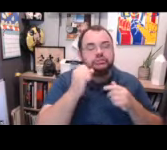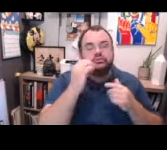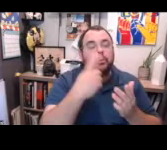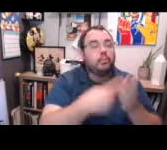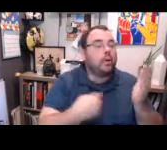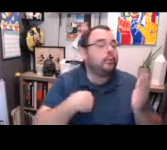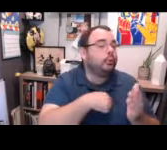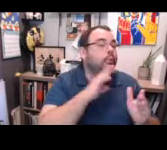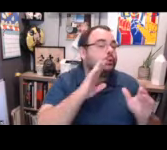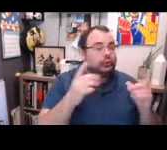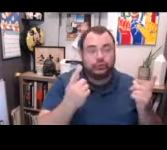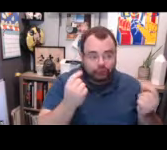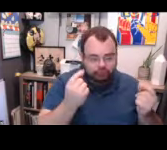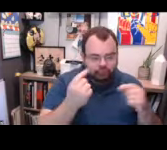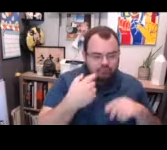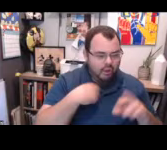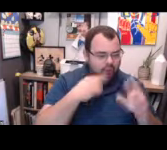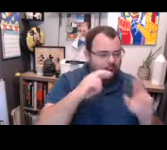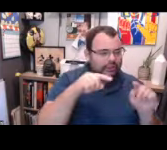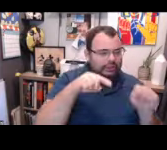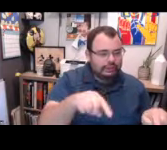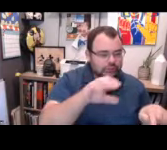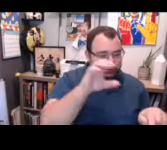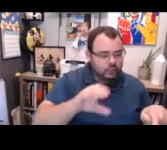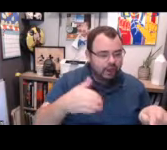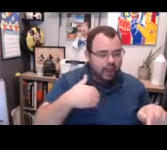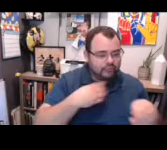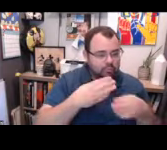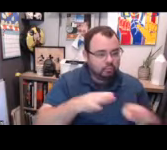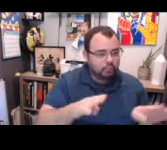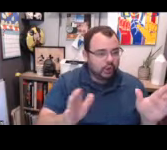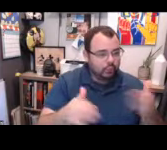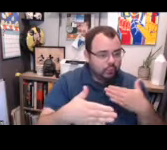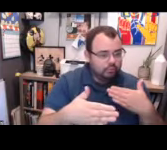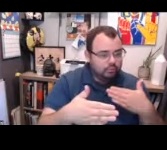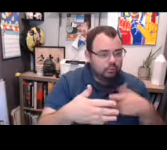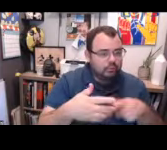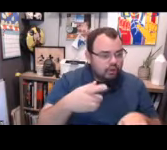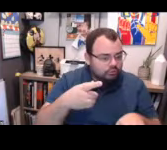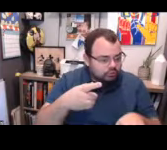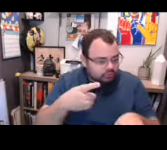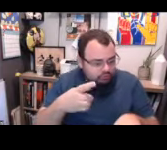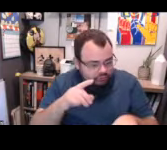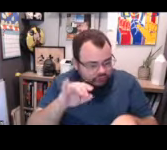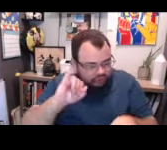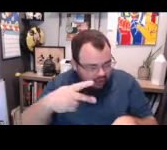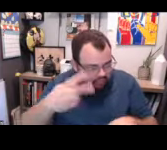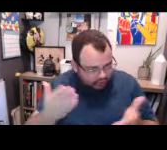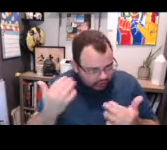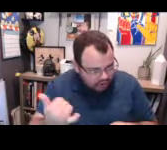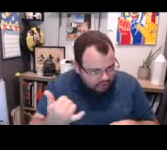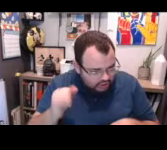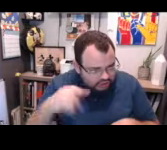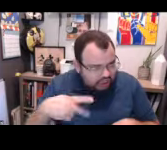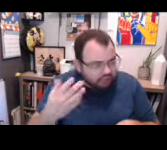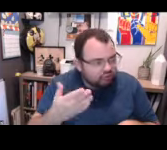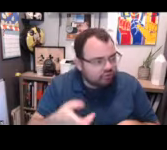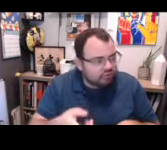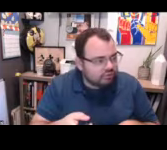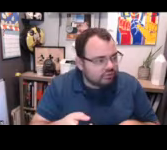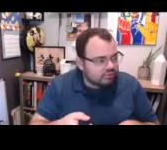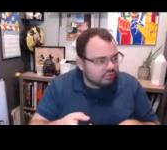And I would love for everyone to participate in that, because this Zoom, I know it has a room.